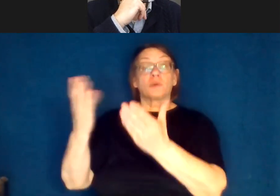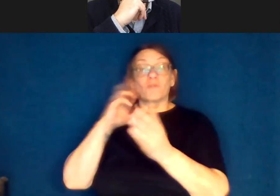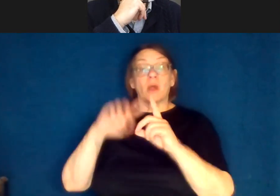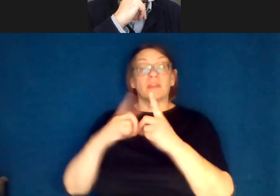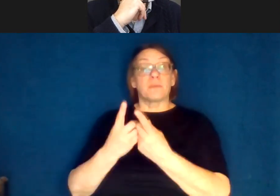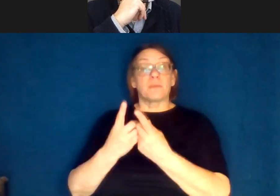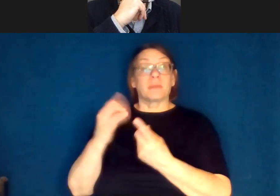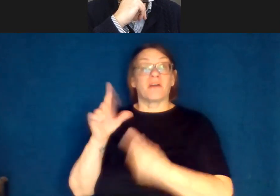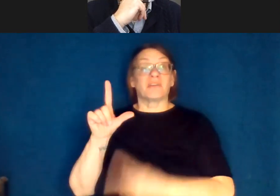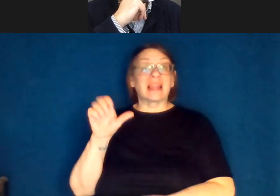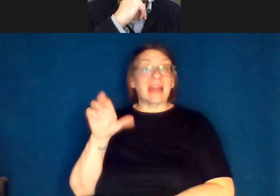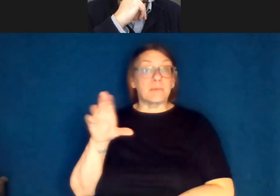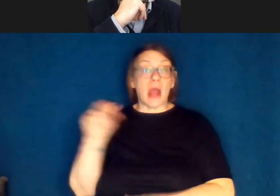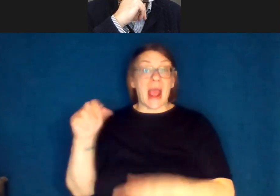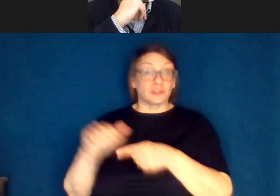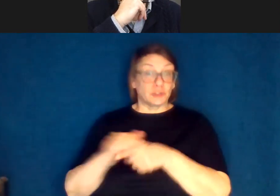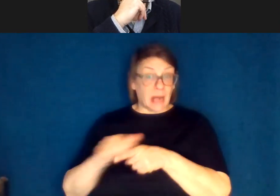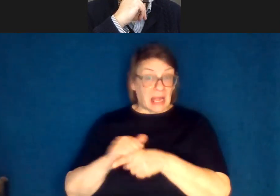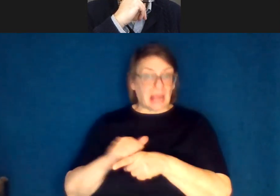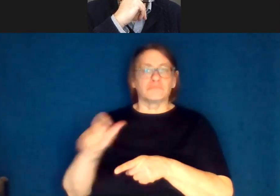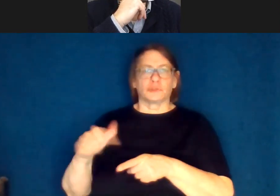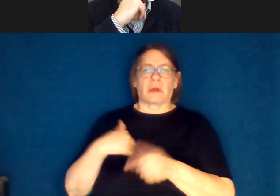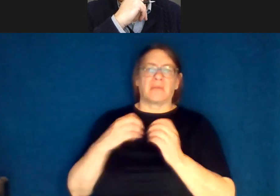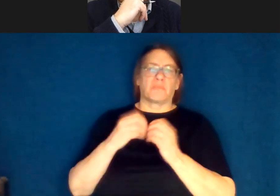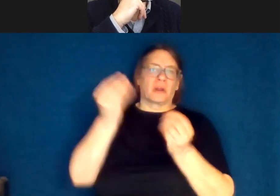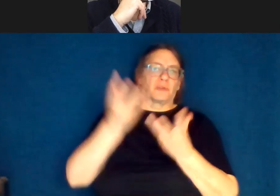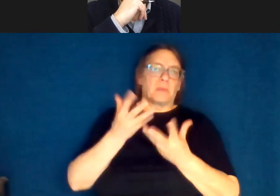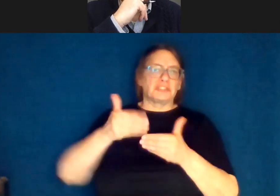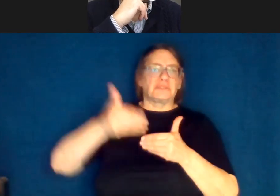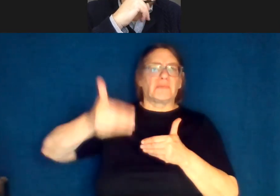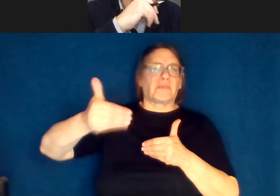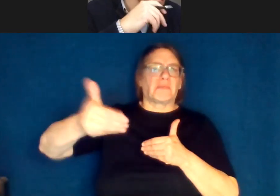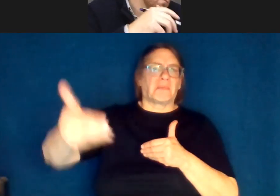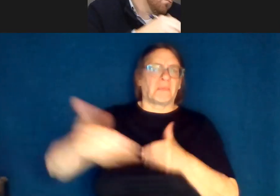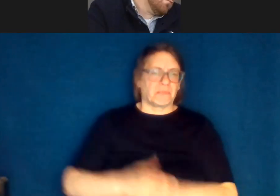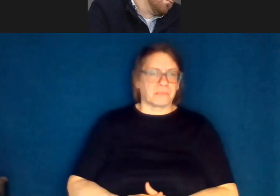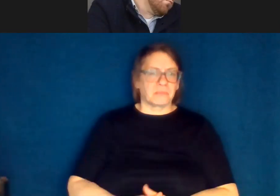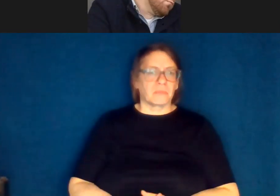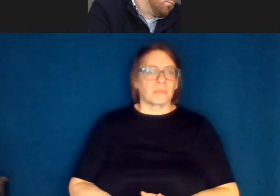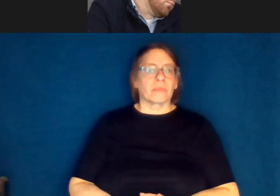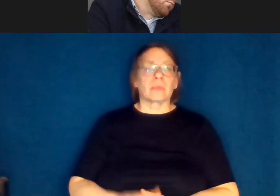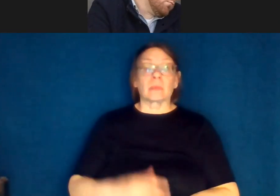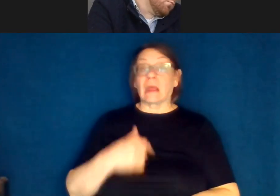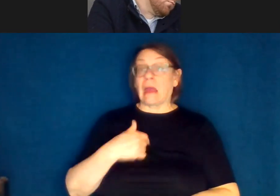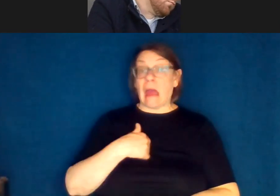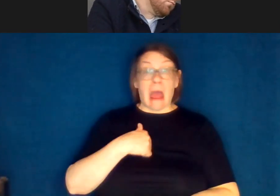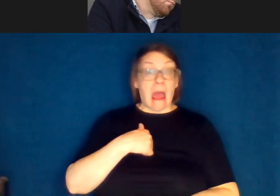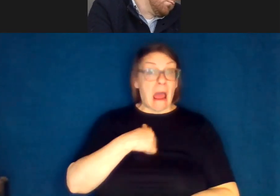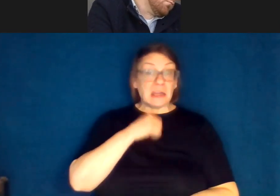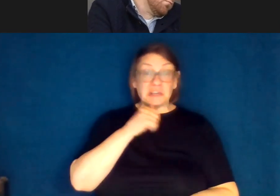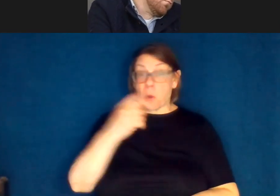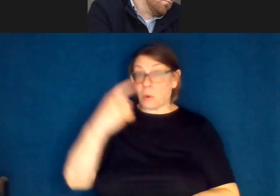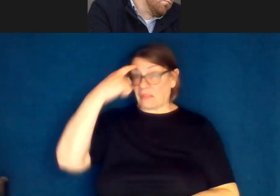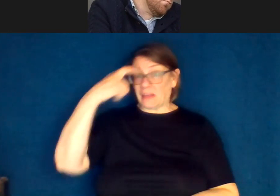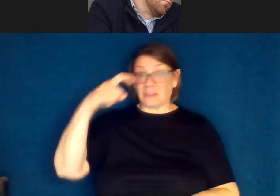and Training, and we should have more information about that in the upcoming months. I certainly don't foresee the need to